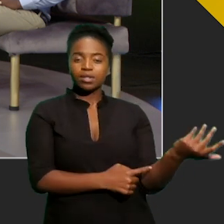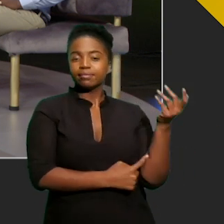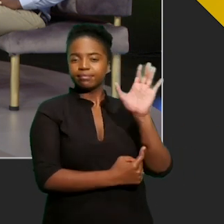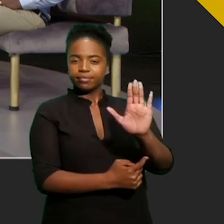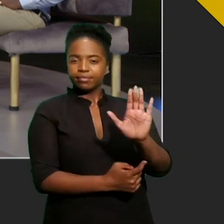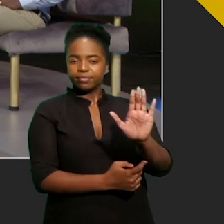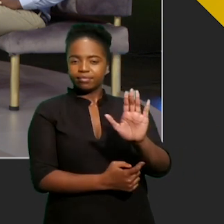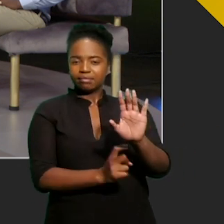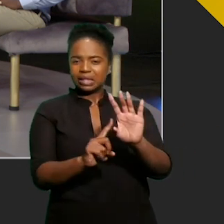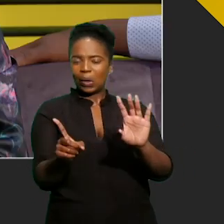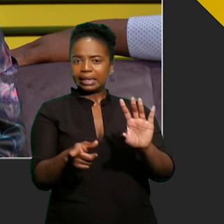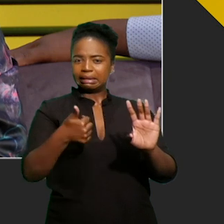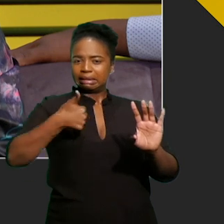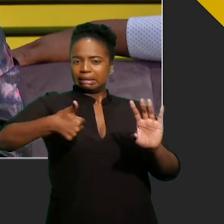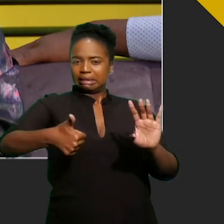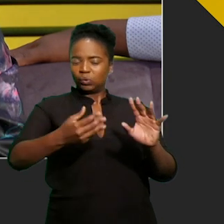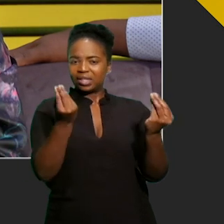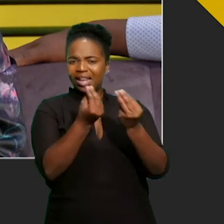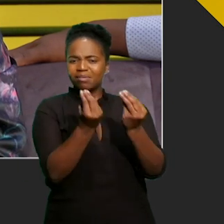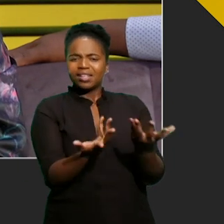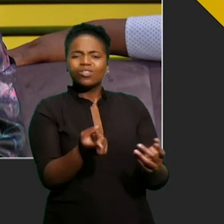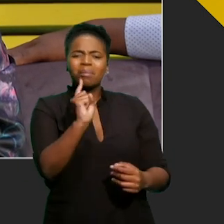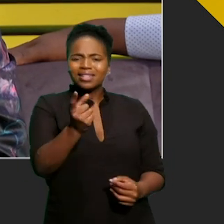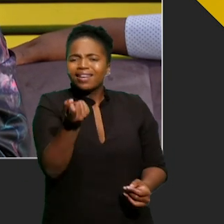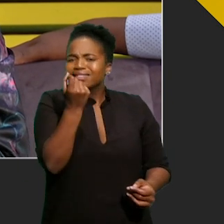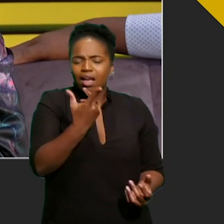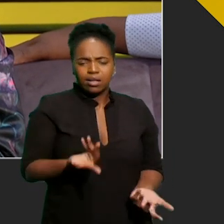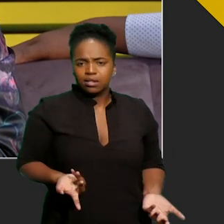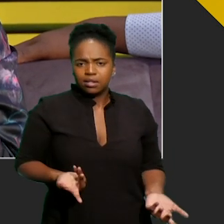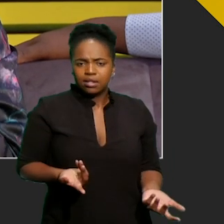that is not flattering to a celebrity, you need to also understand, Jorge,